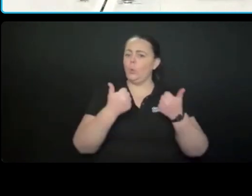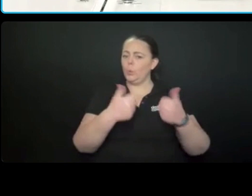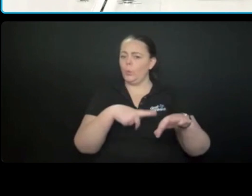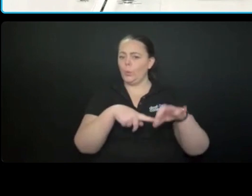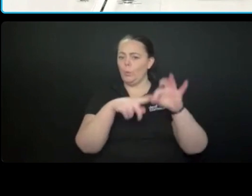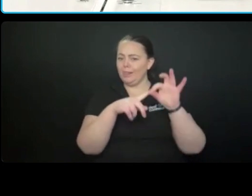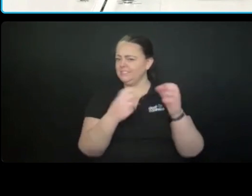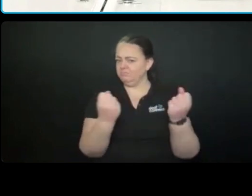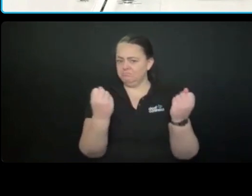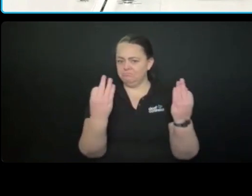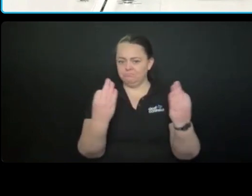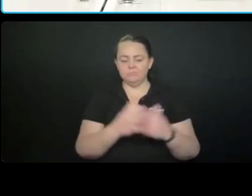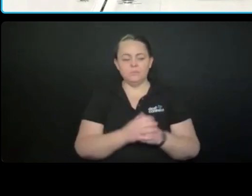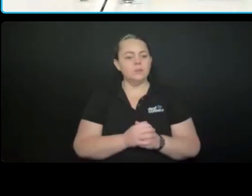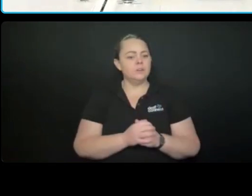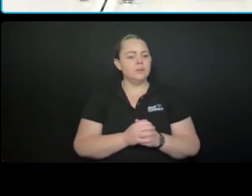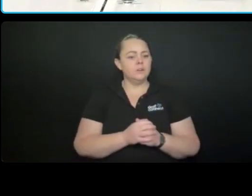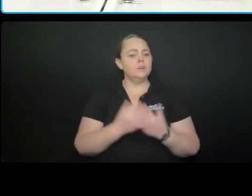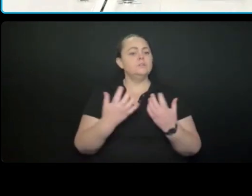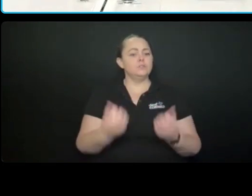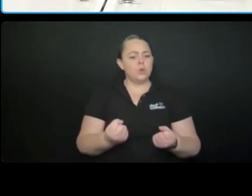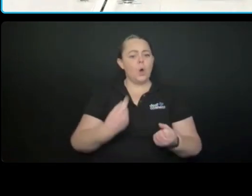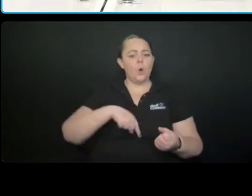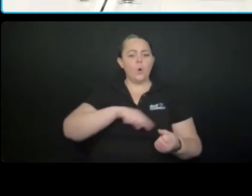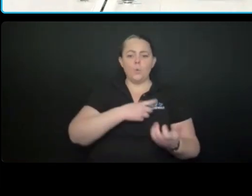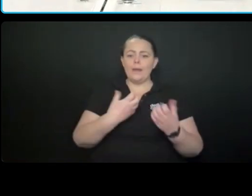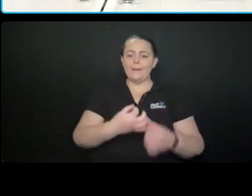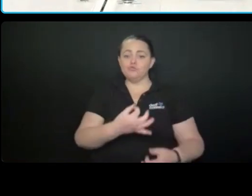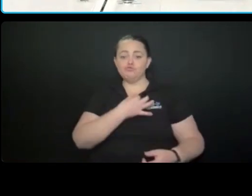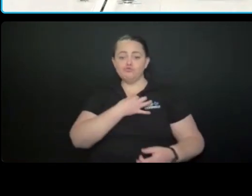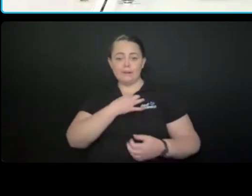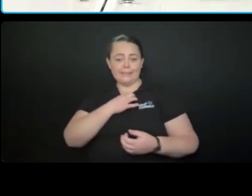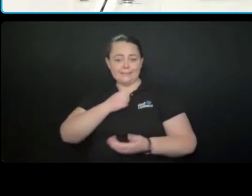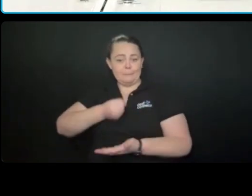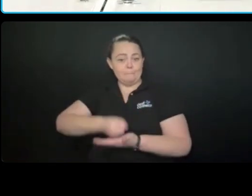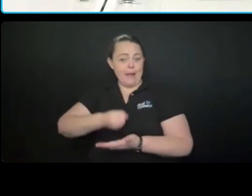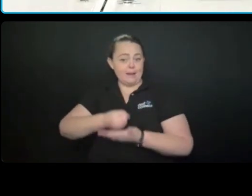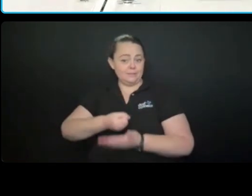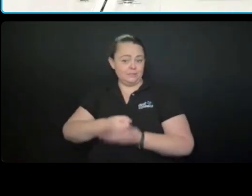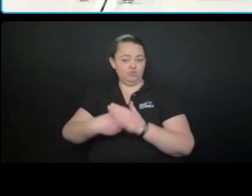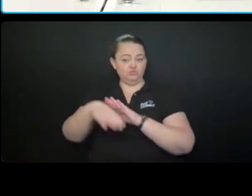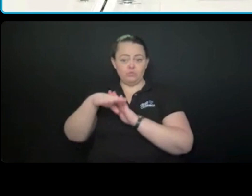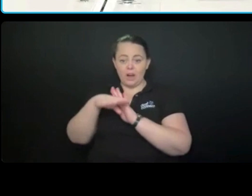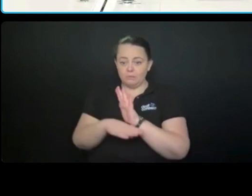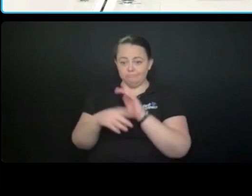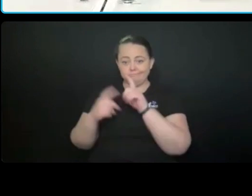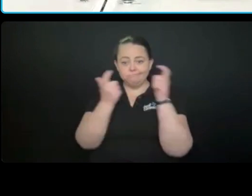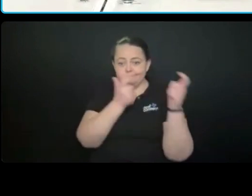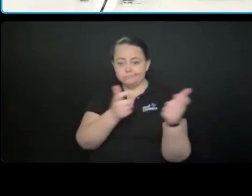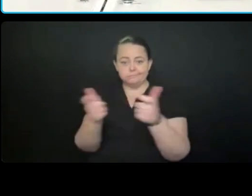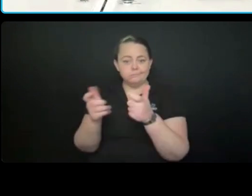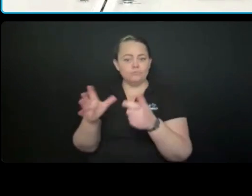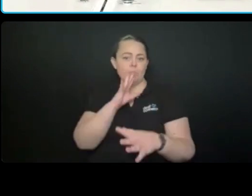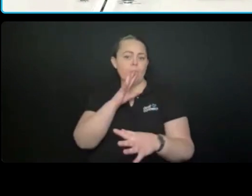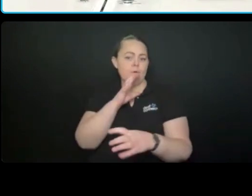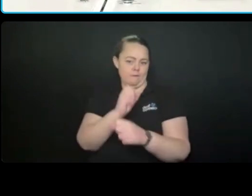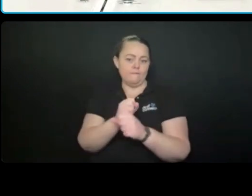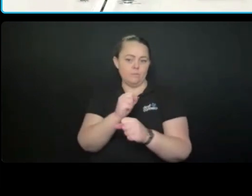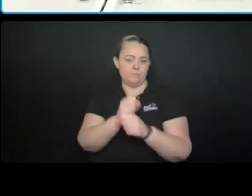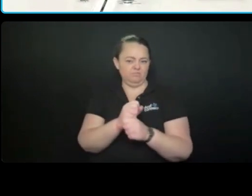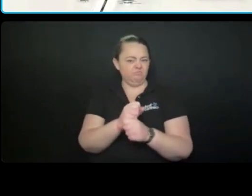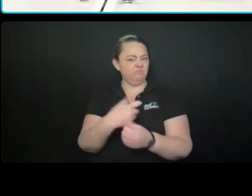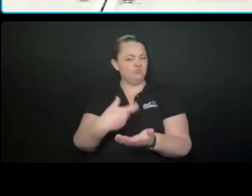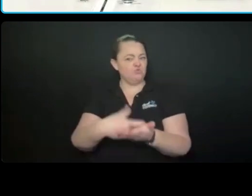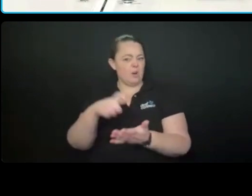government policy and risk-based regulation. So in response, the Royal Commission highlighted that to have a consumer-centred system,